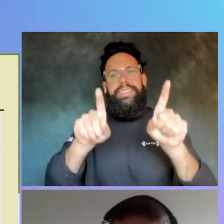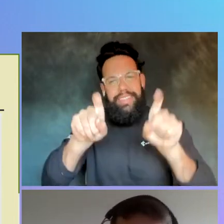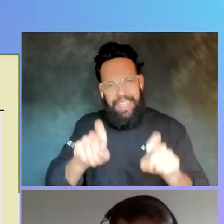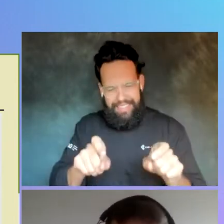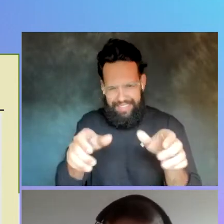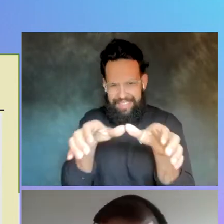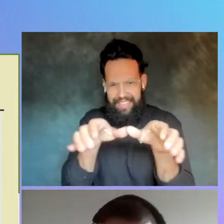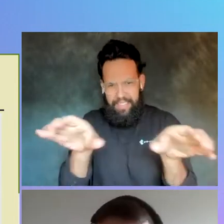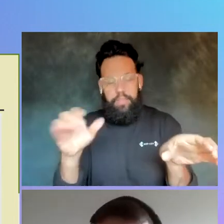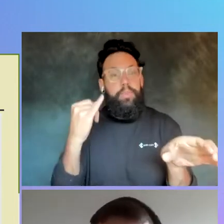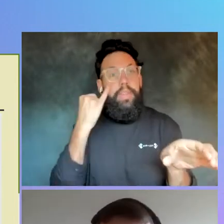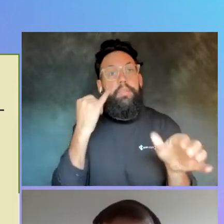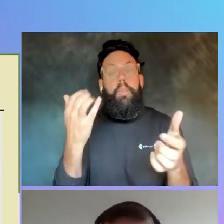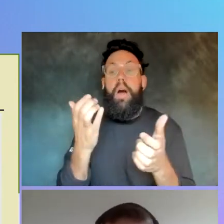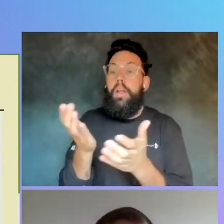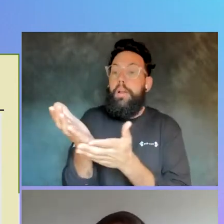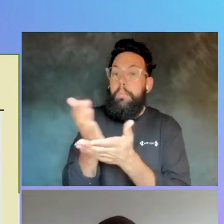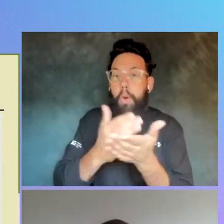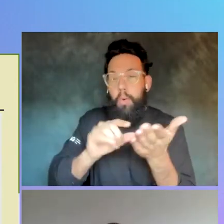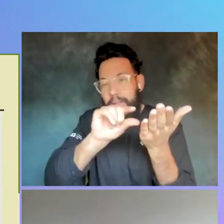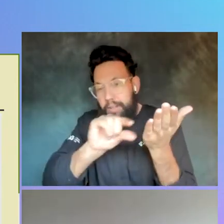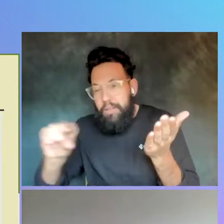choose component testing for this.